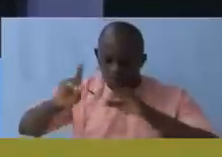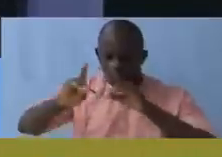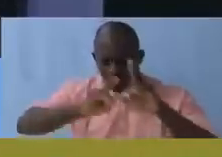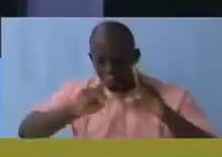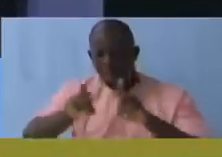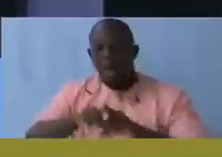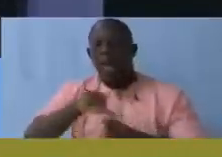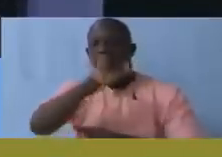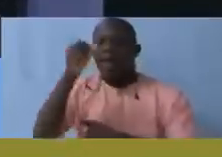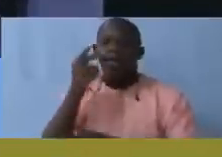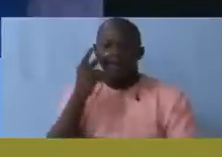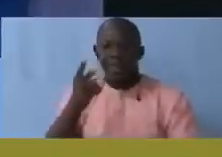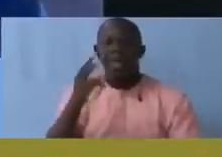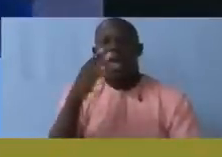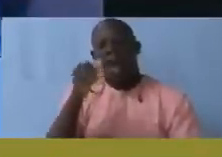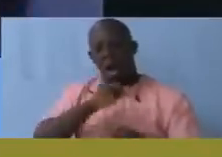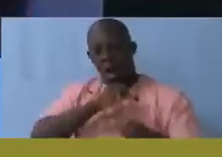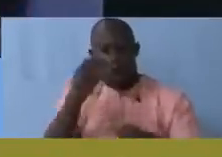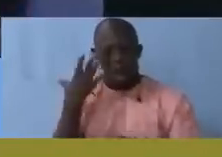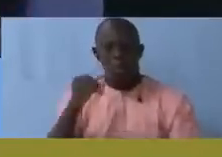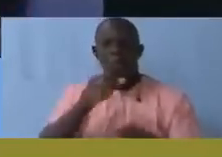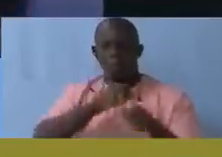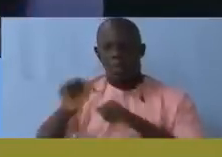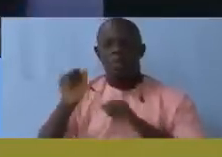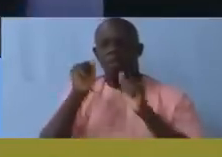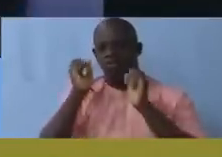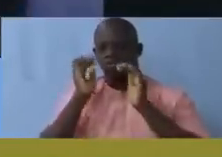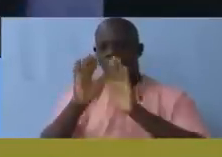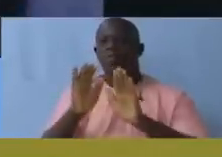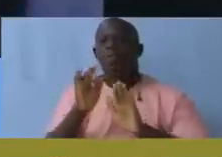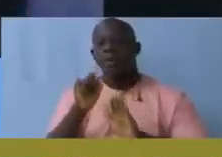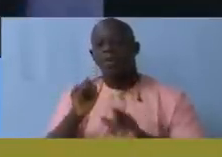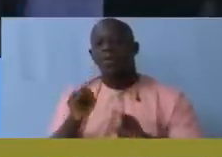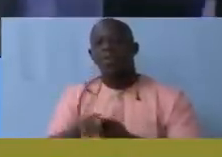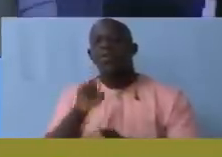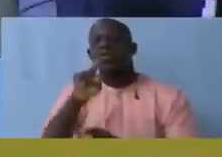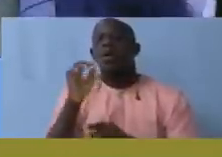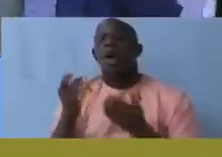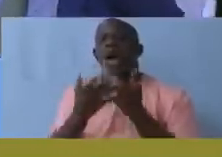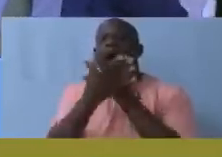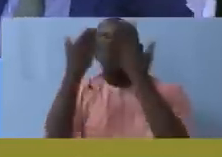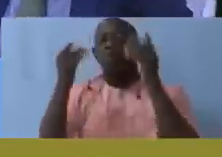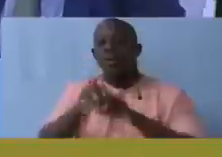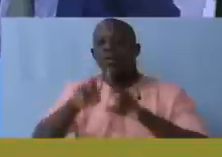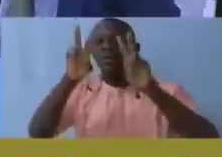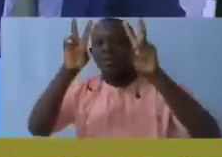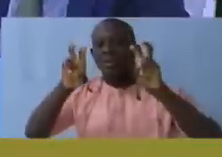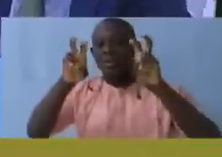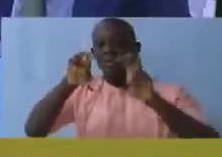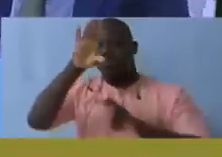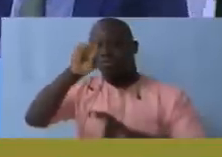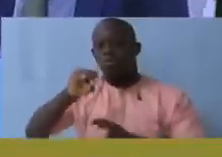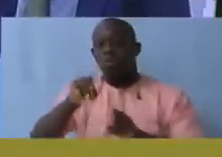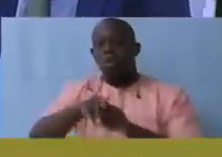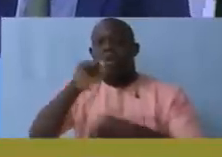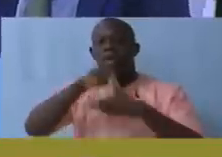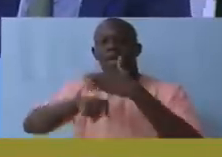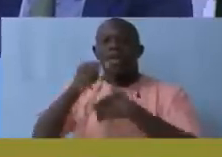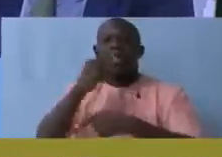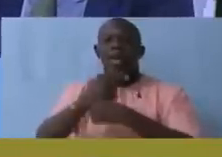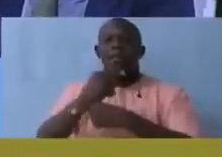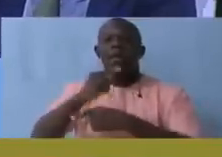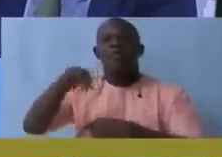this. How many tests have you conducted while you were in Gambia for the